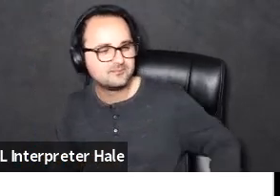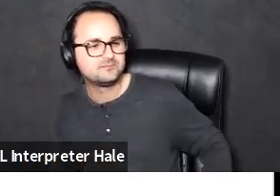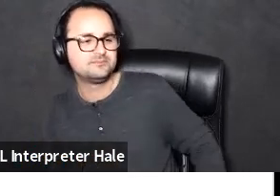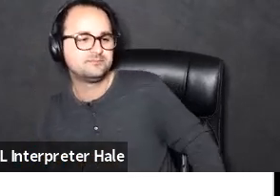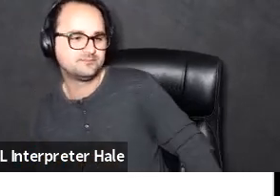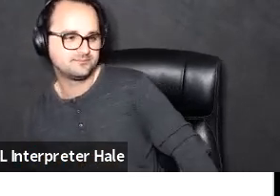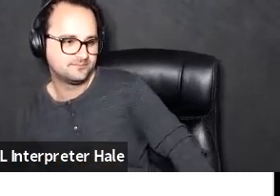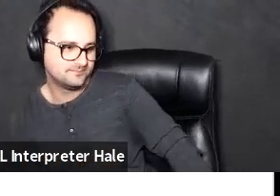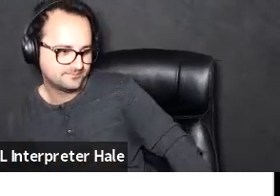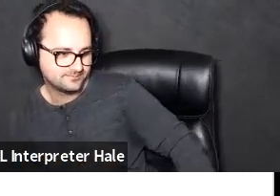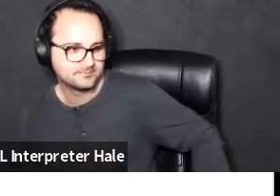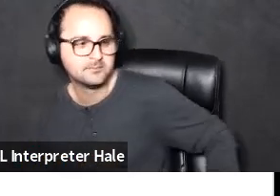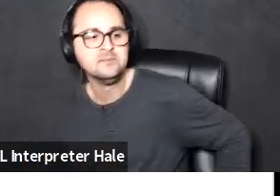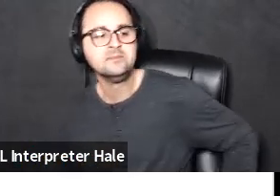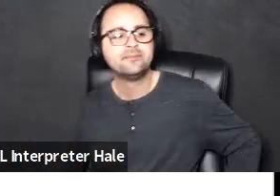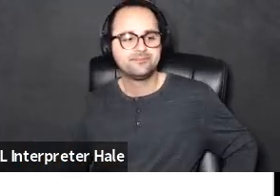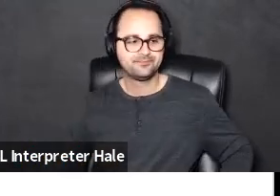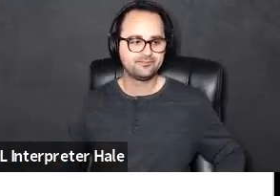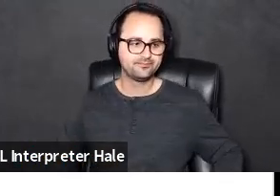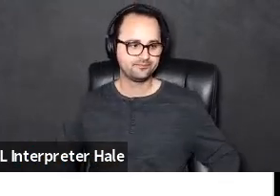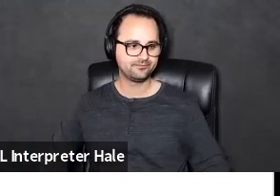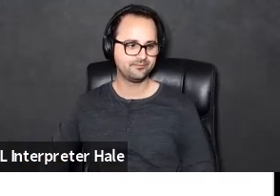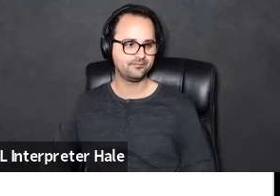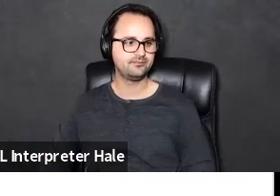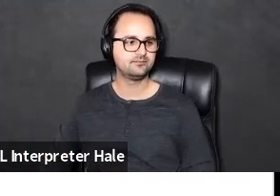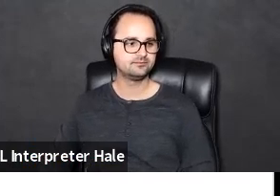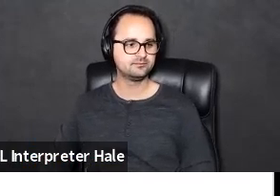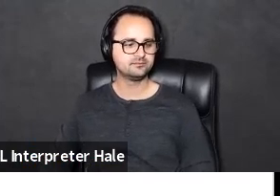So you can pull that down whenever you're ready.